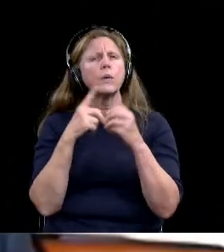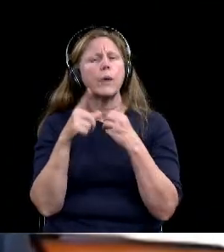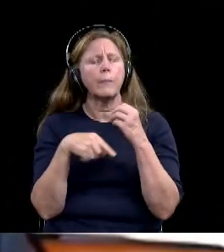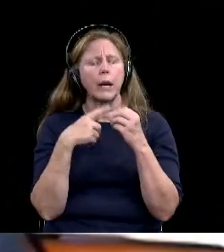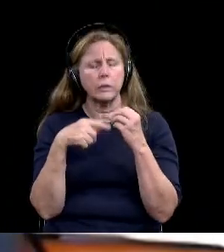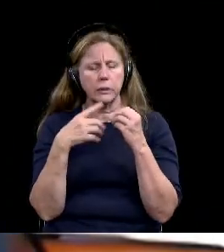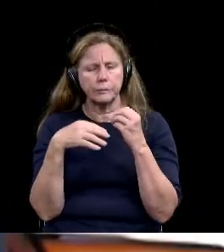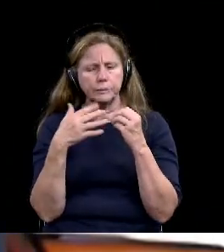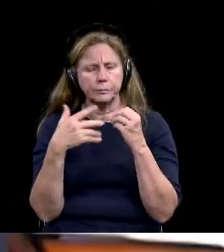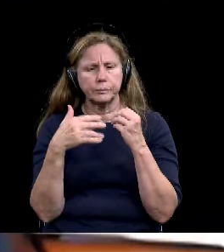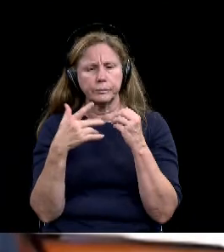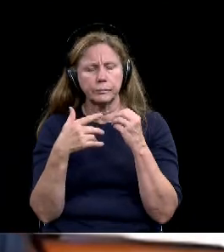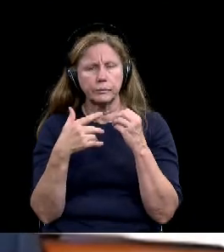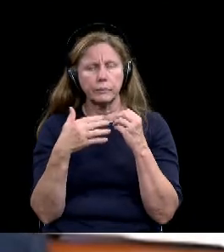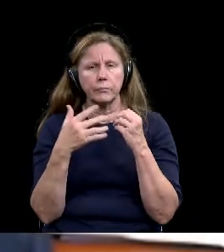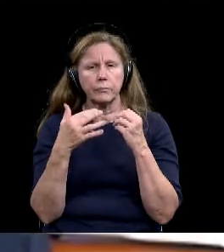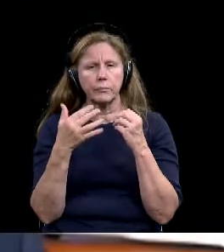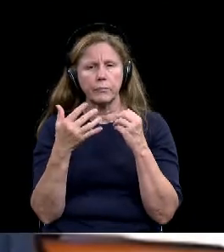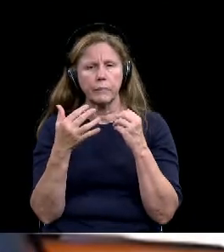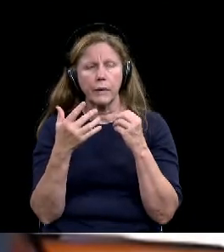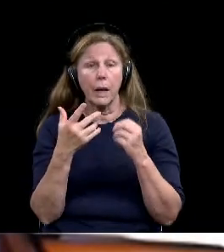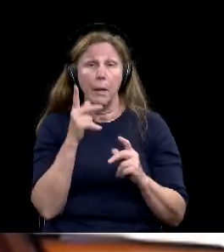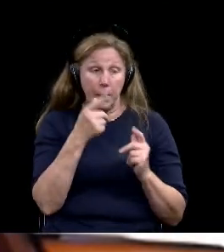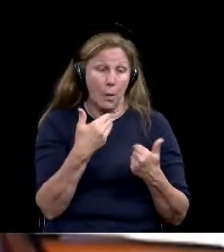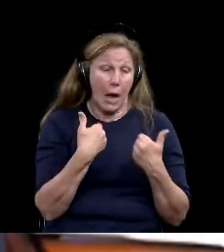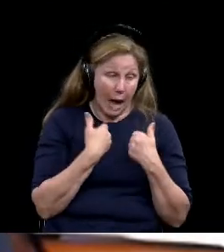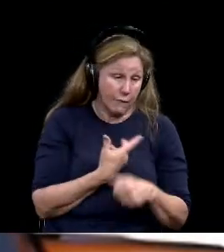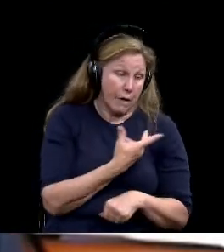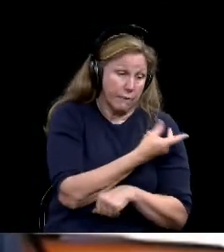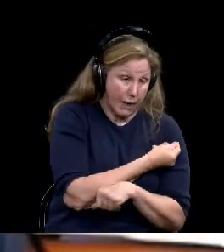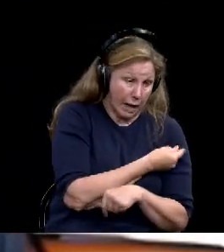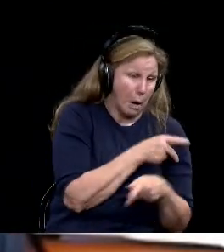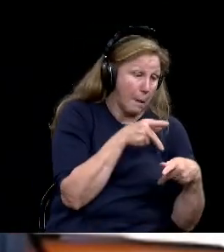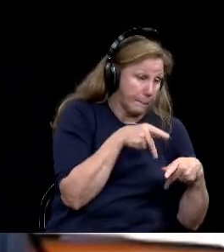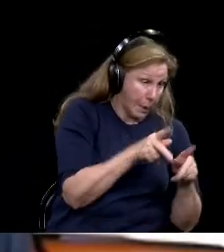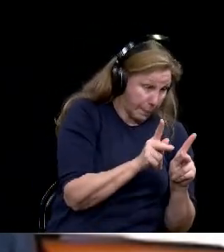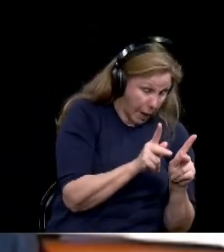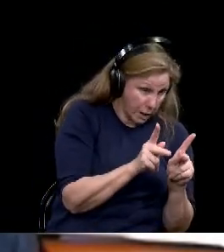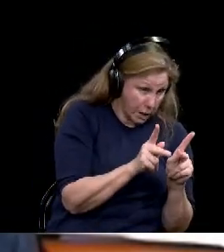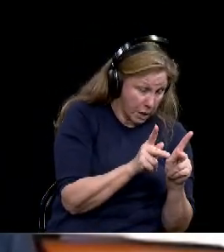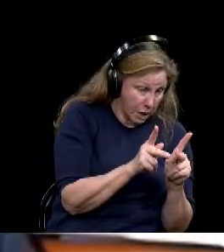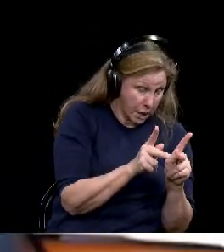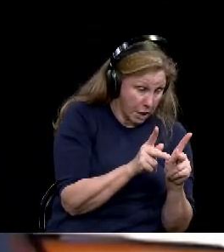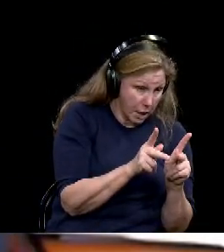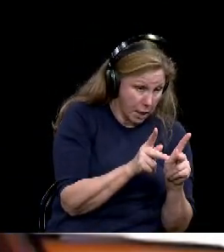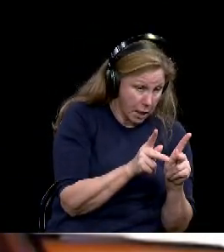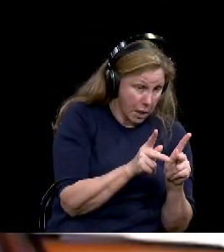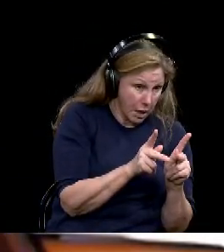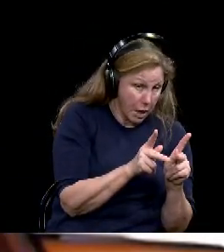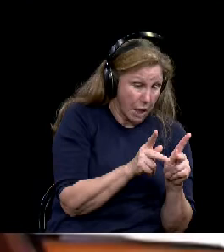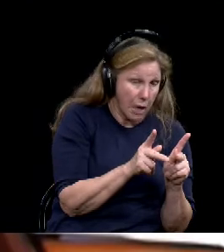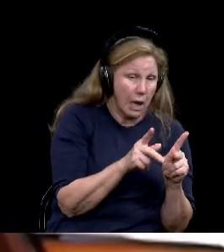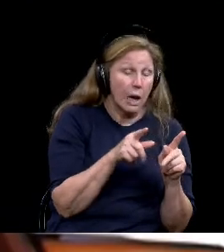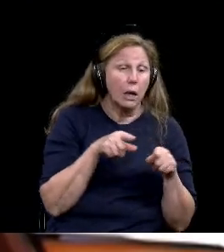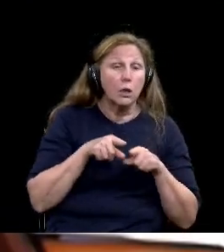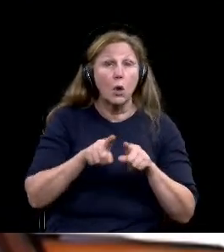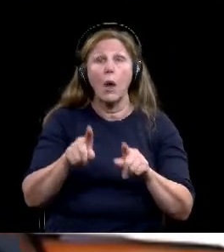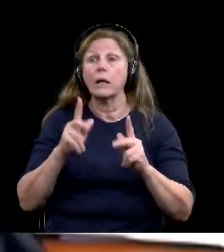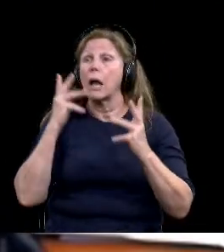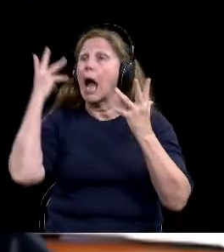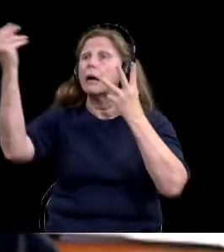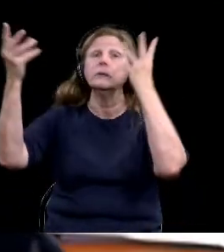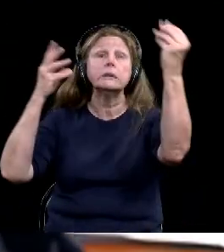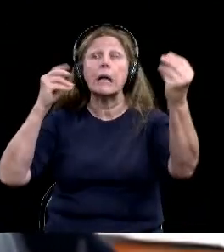in a public setting, an outdoor setting. And I would encourage you to read the full